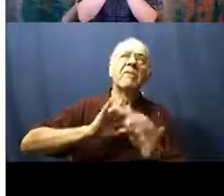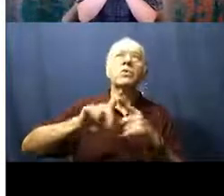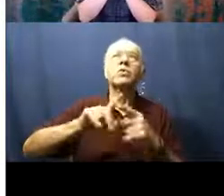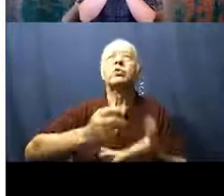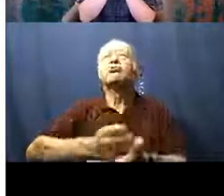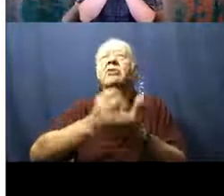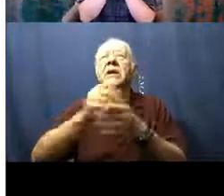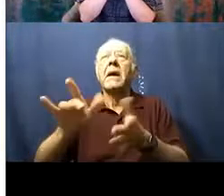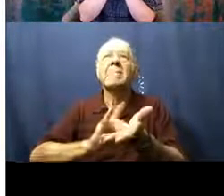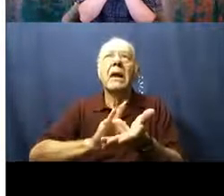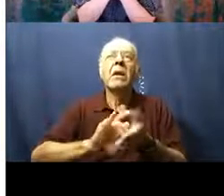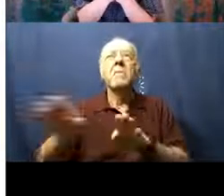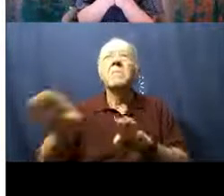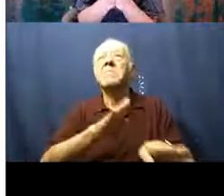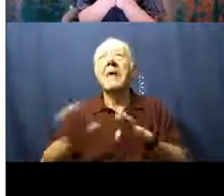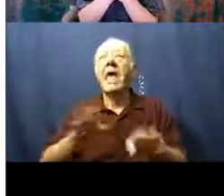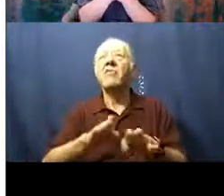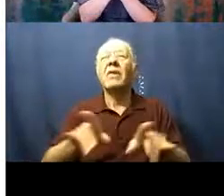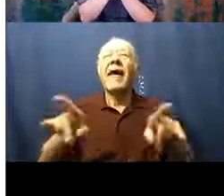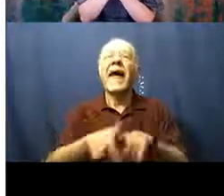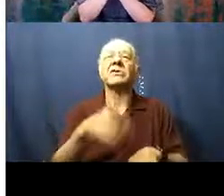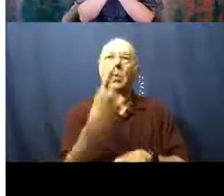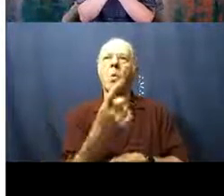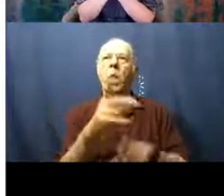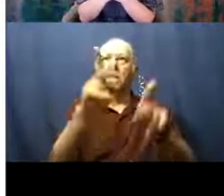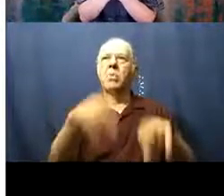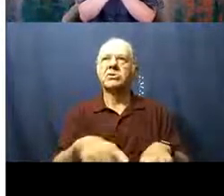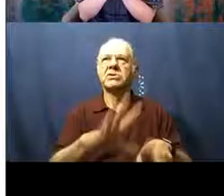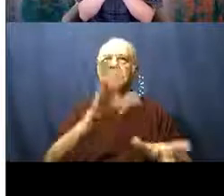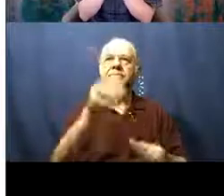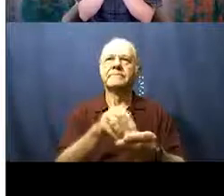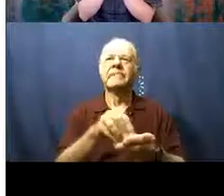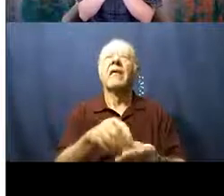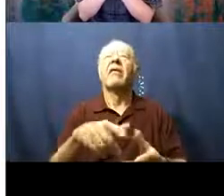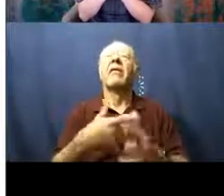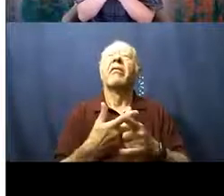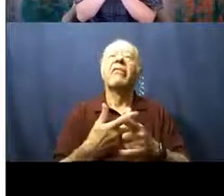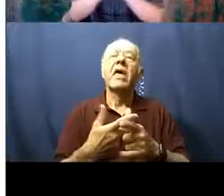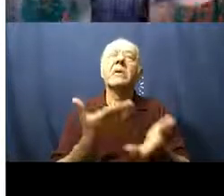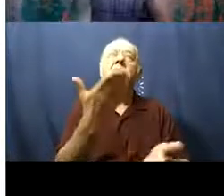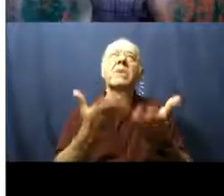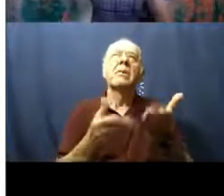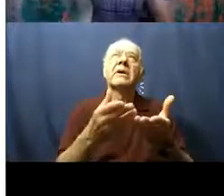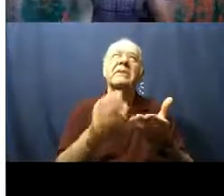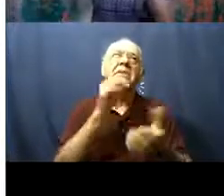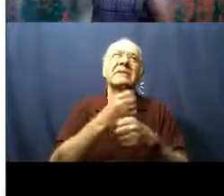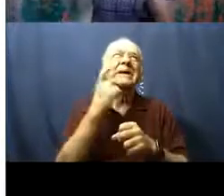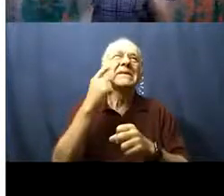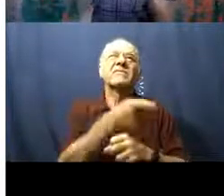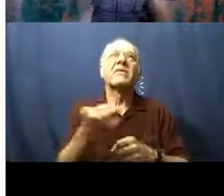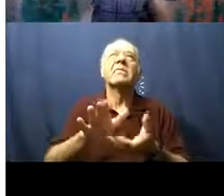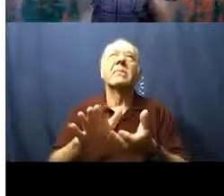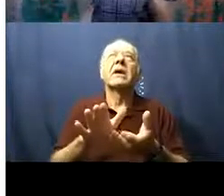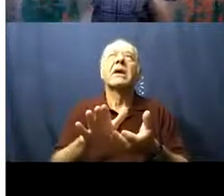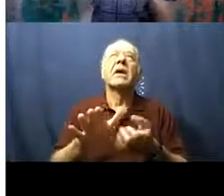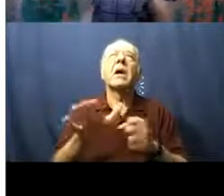and behavioral health as one person, right? Then it probably doesn't make sense for them to be completely